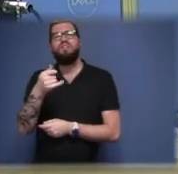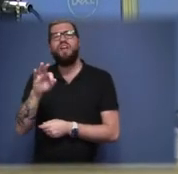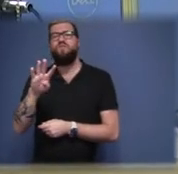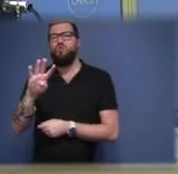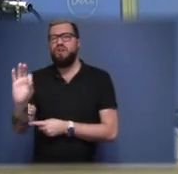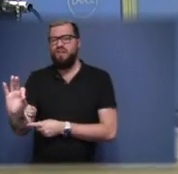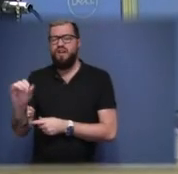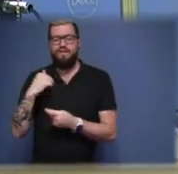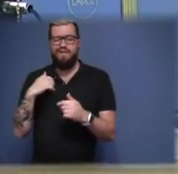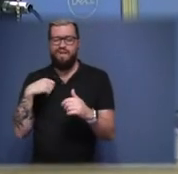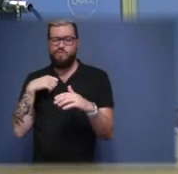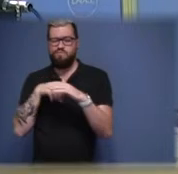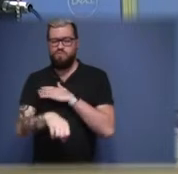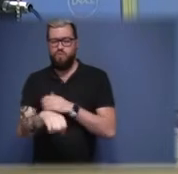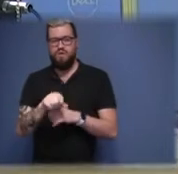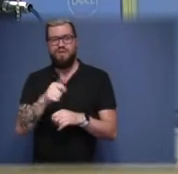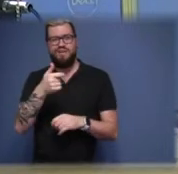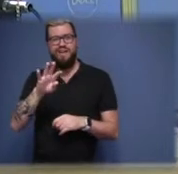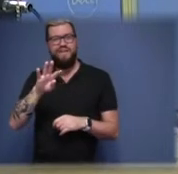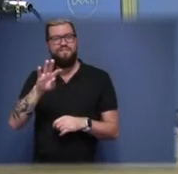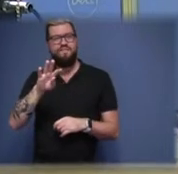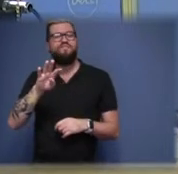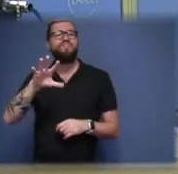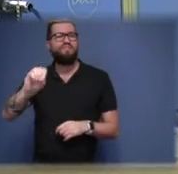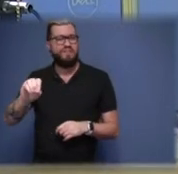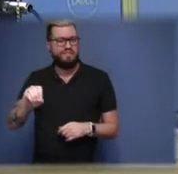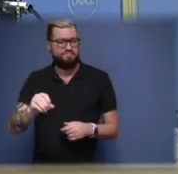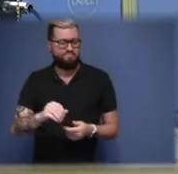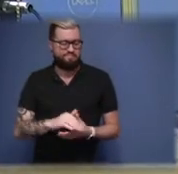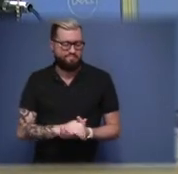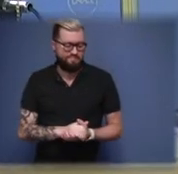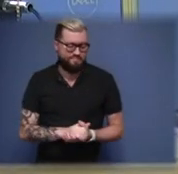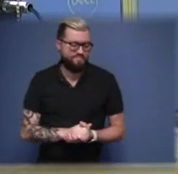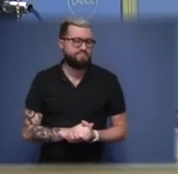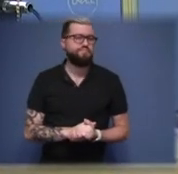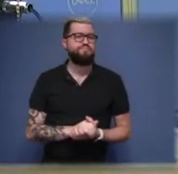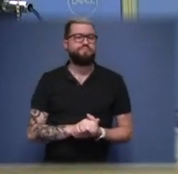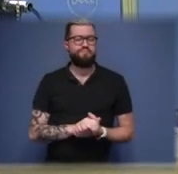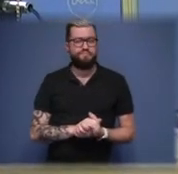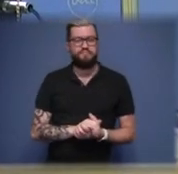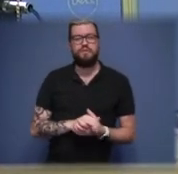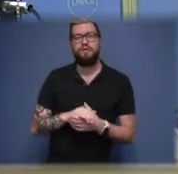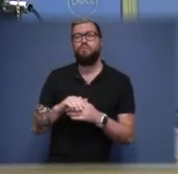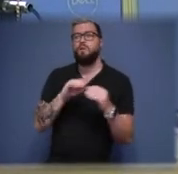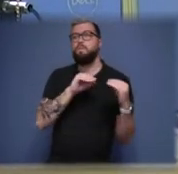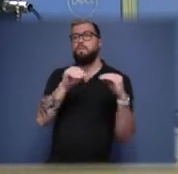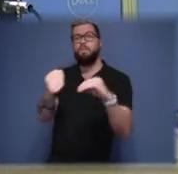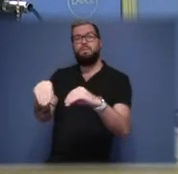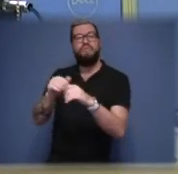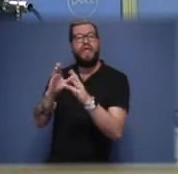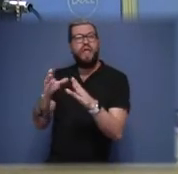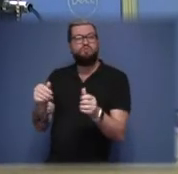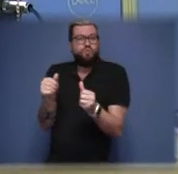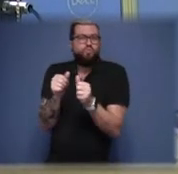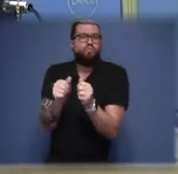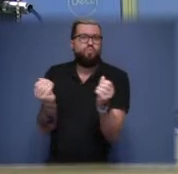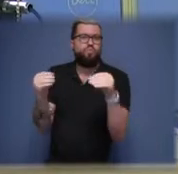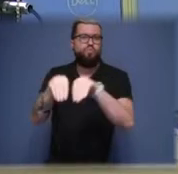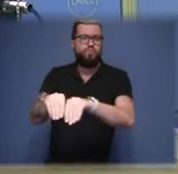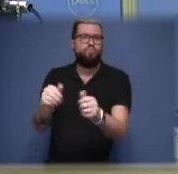1949, I was born in 1950, and we moved into the house with my